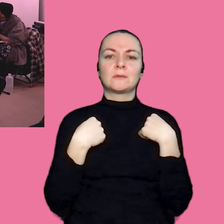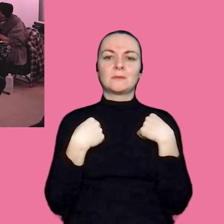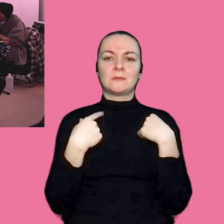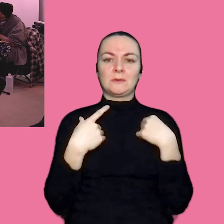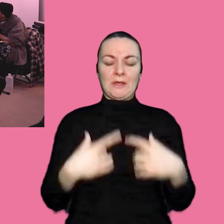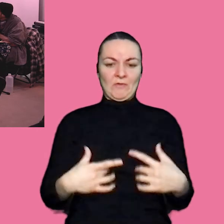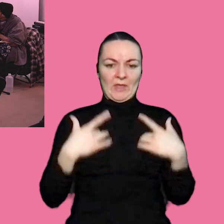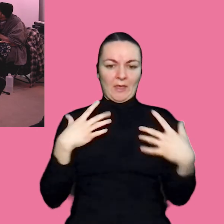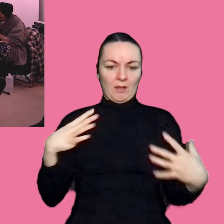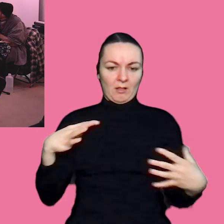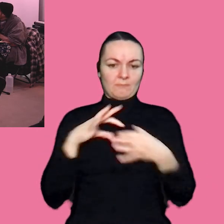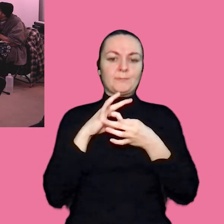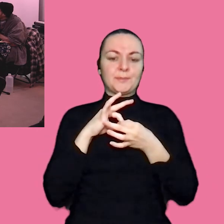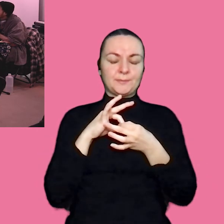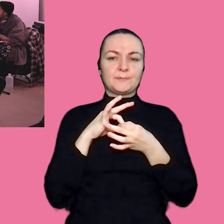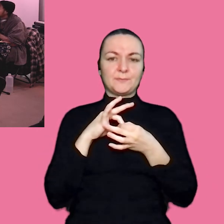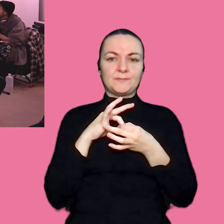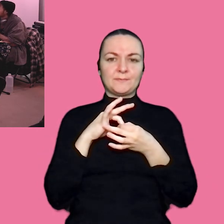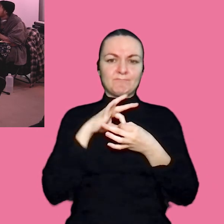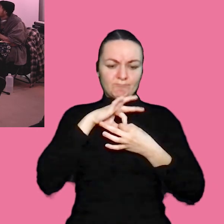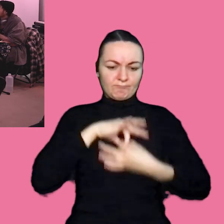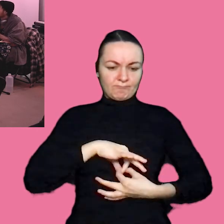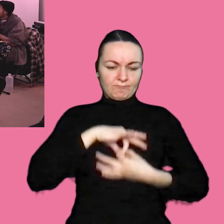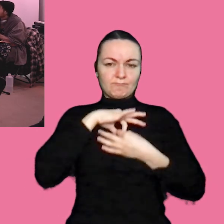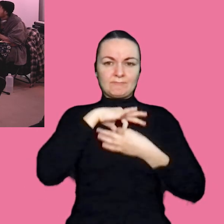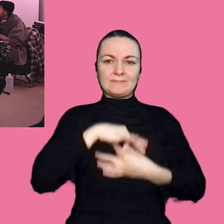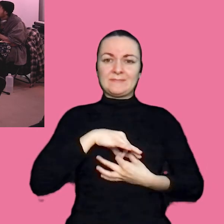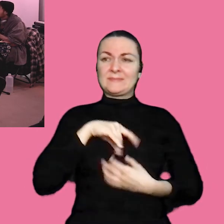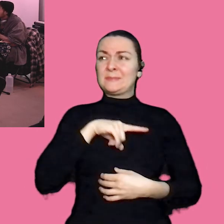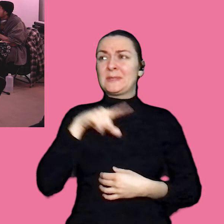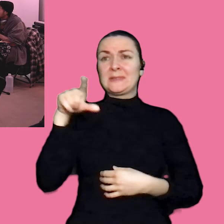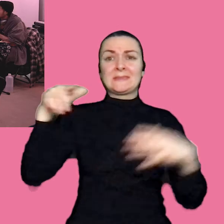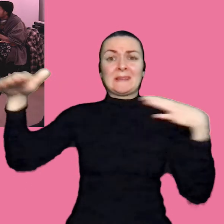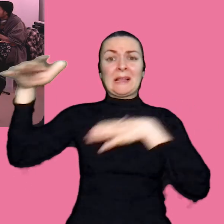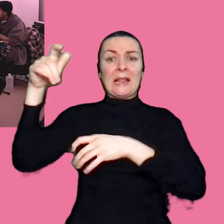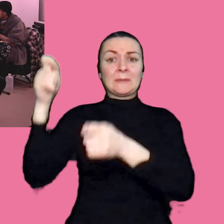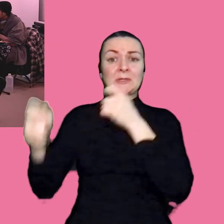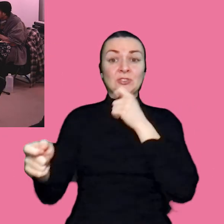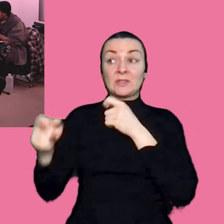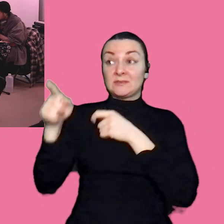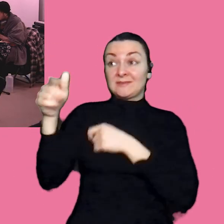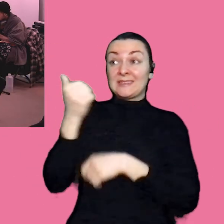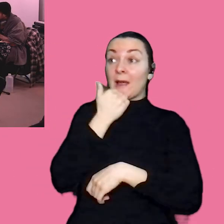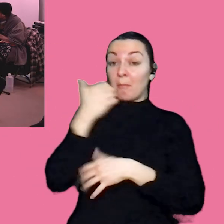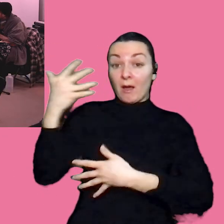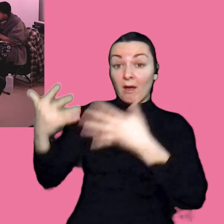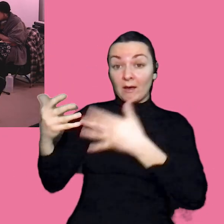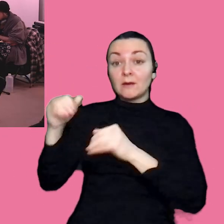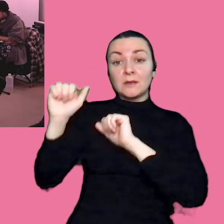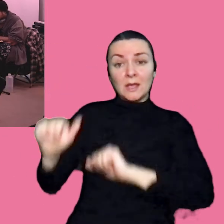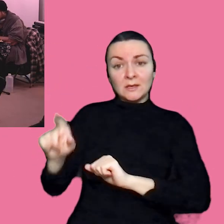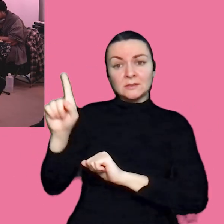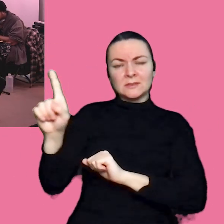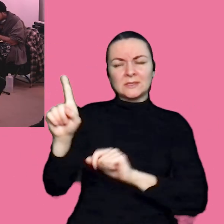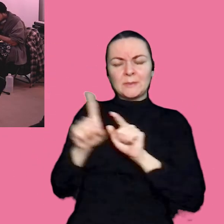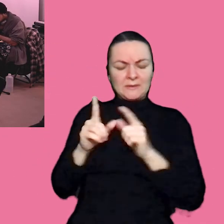connect back with our feelings. Because climate change is not just, those numbers, but it's like, how